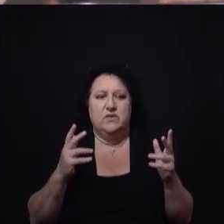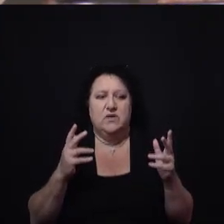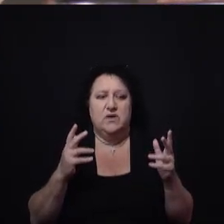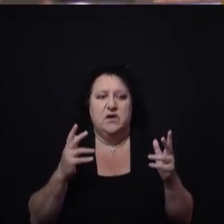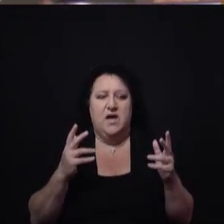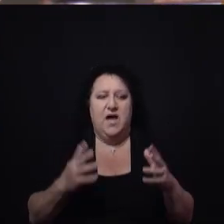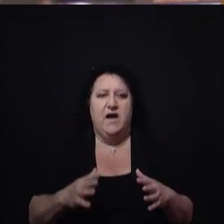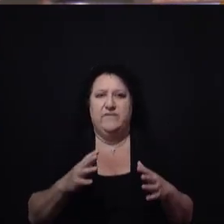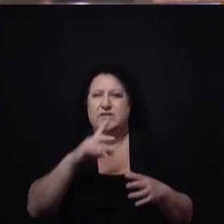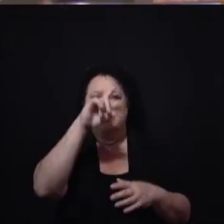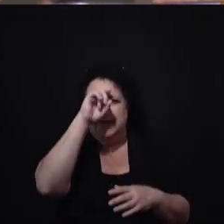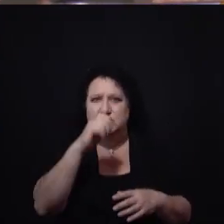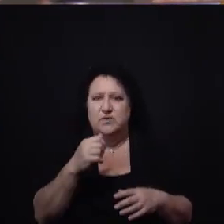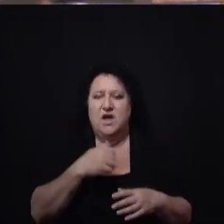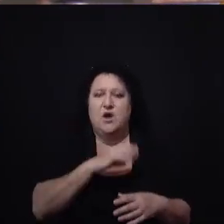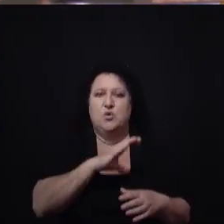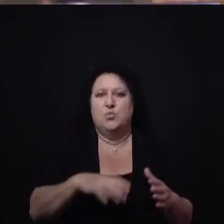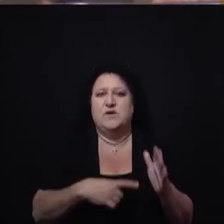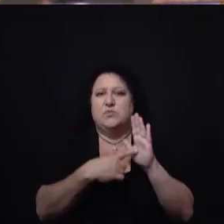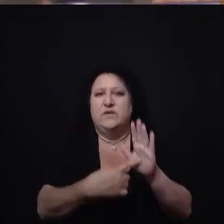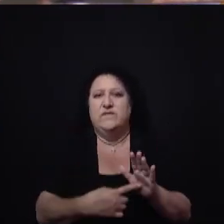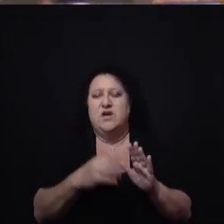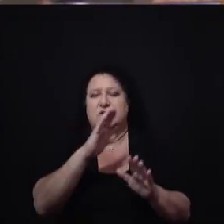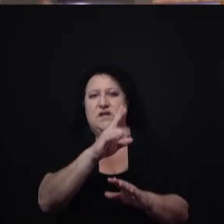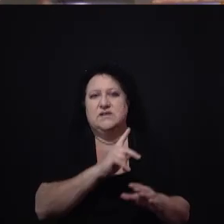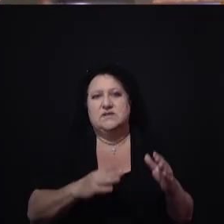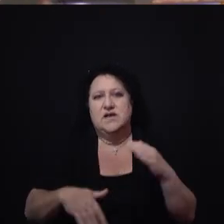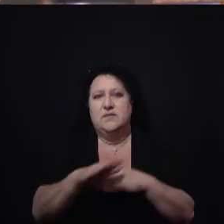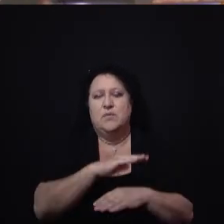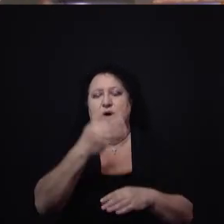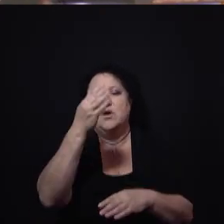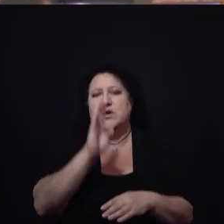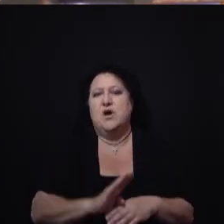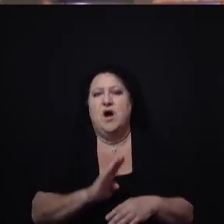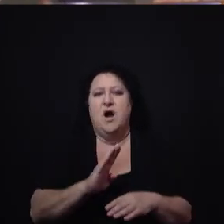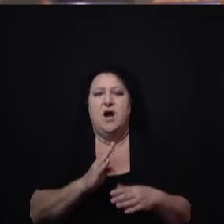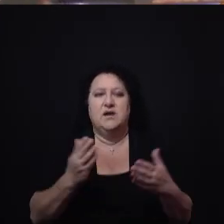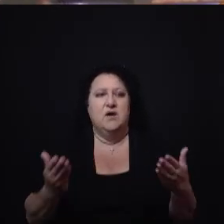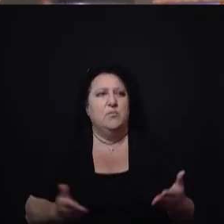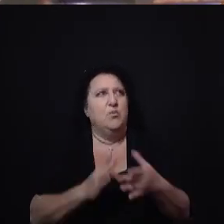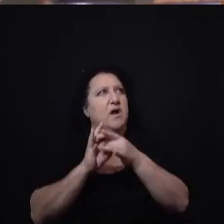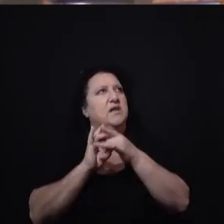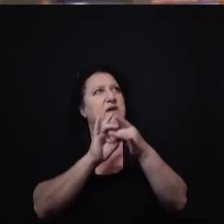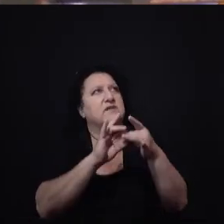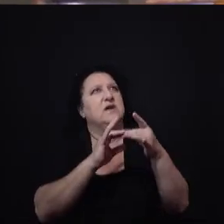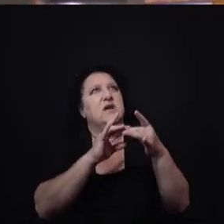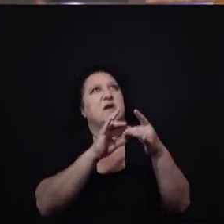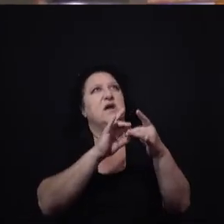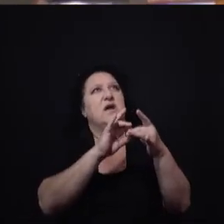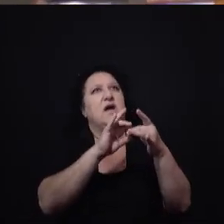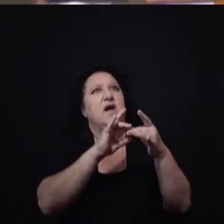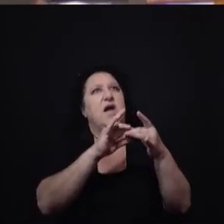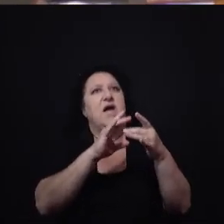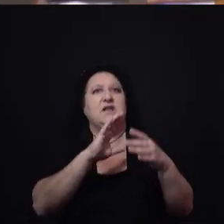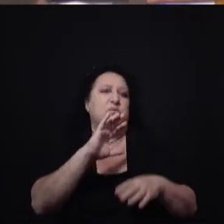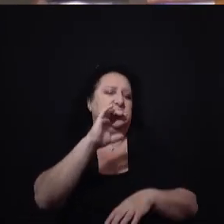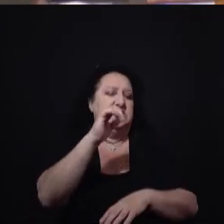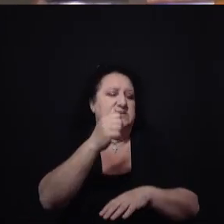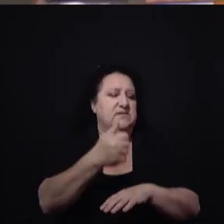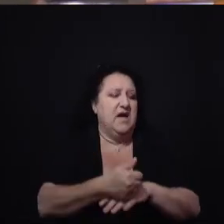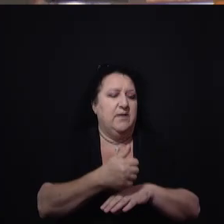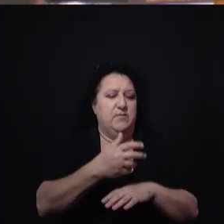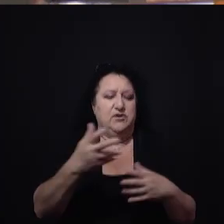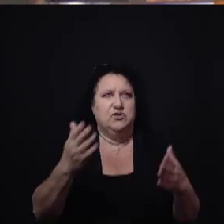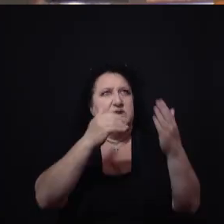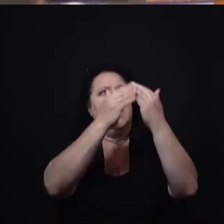Christ and the kingdom of God, how God has brought that to bring together in heaven and on earth all things under the authority